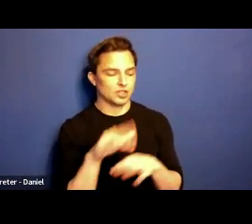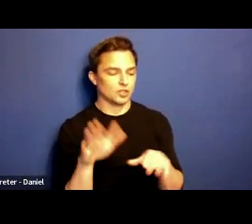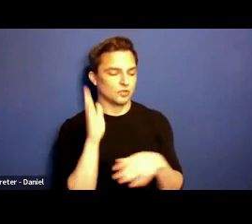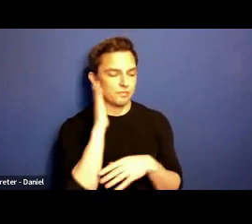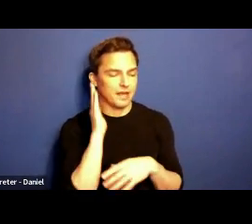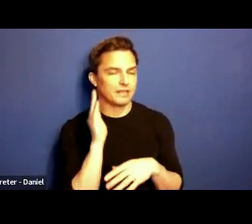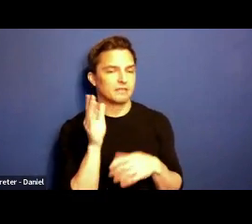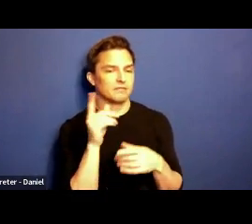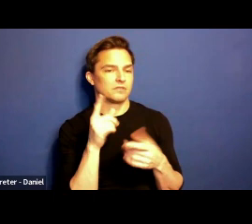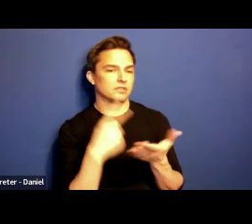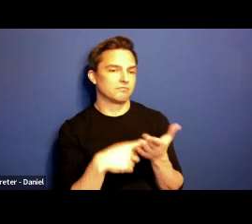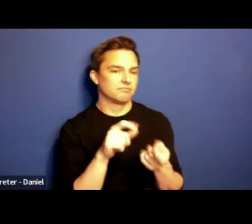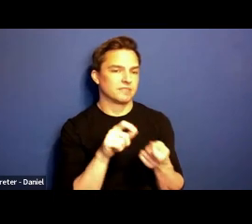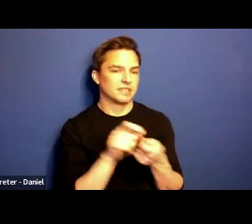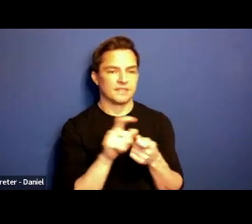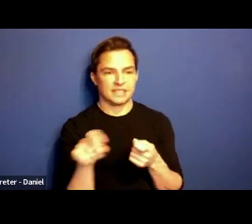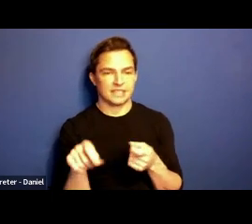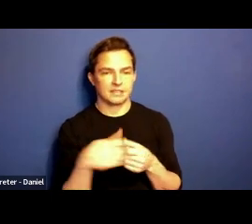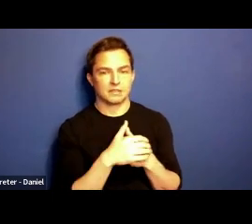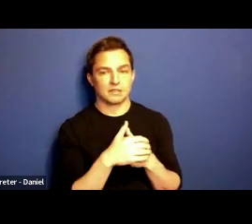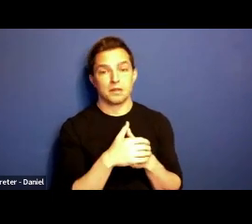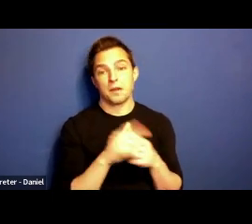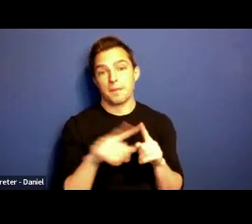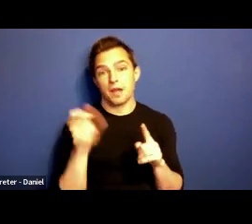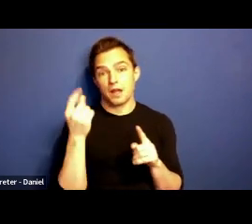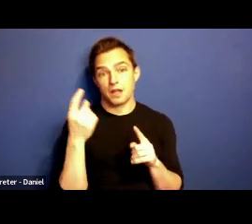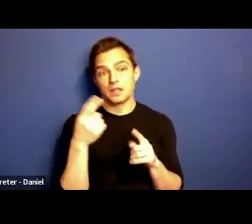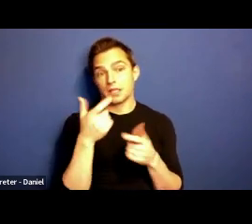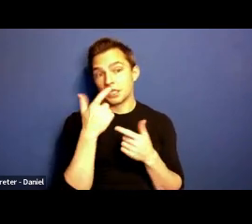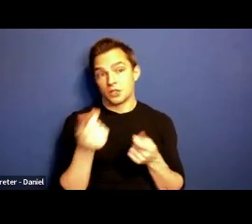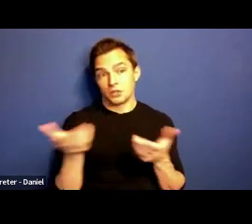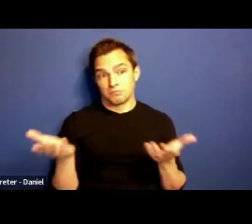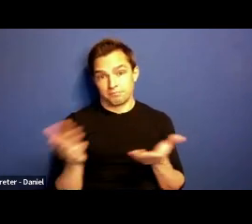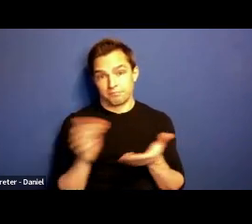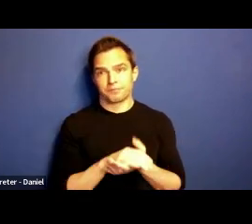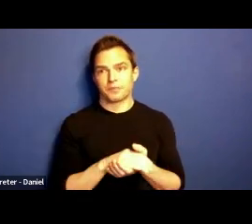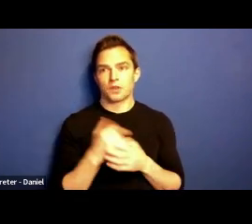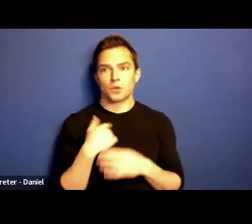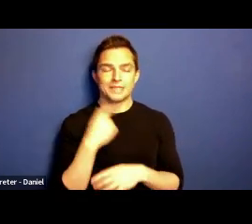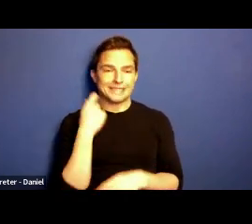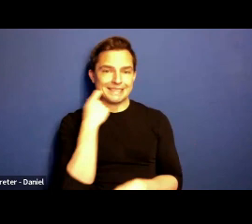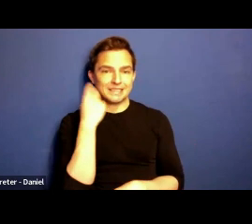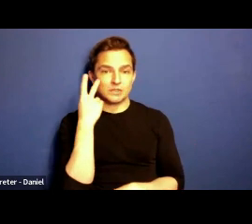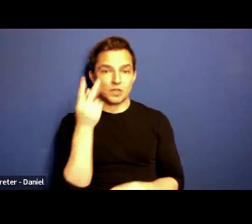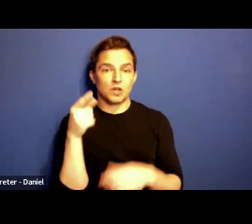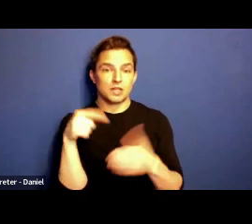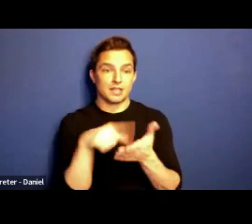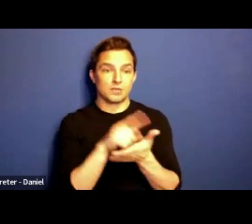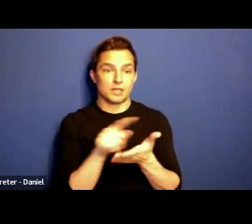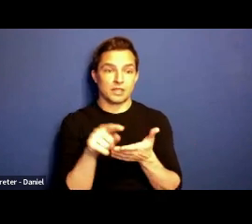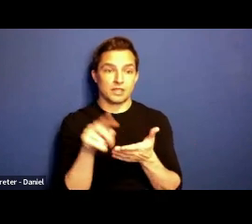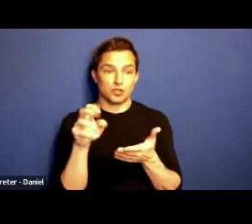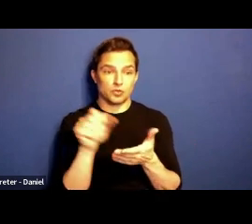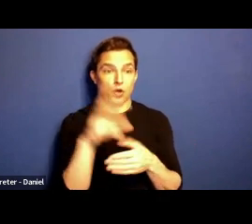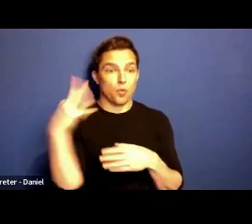need. What was interesting, though, was we just saw this week in the news that Washington